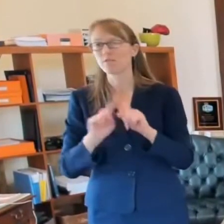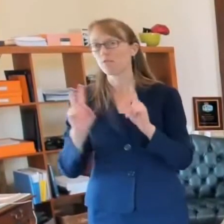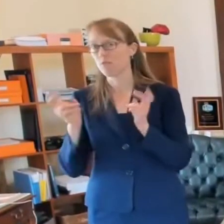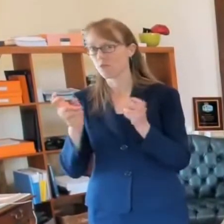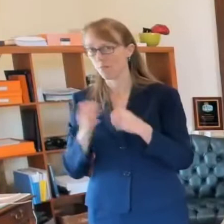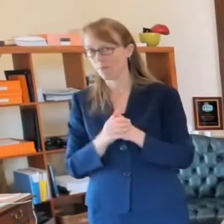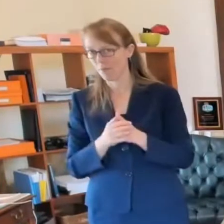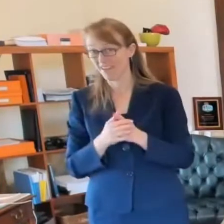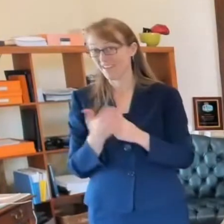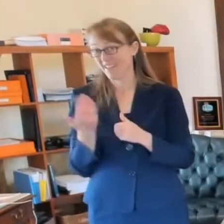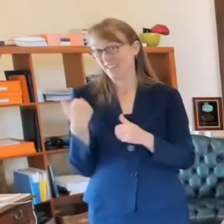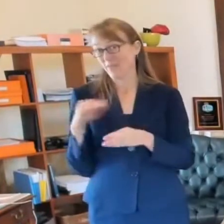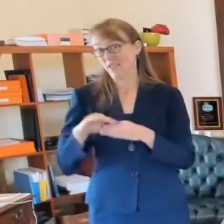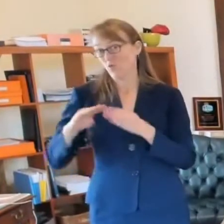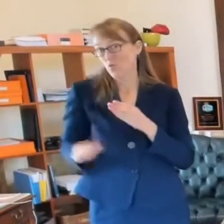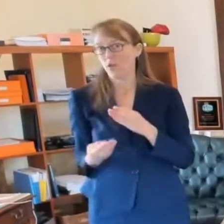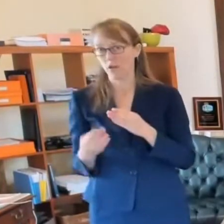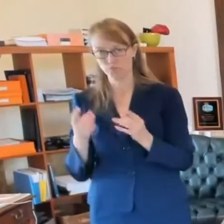Louis.